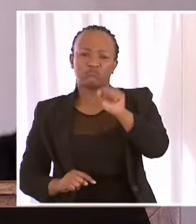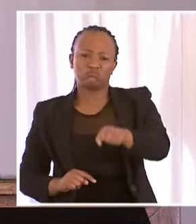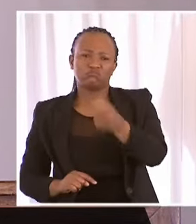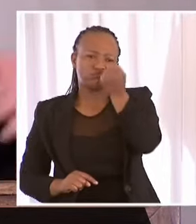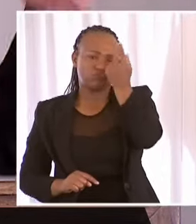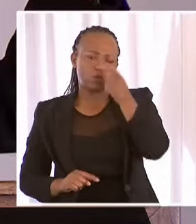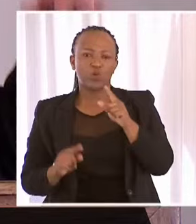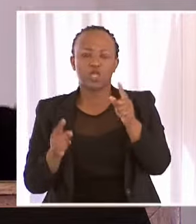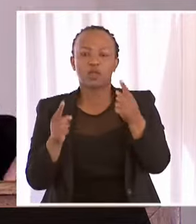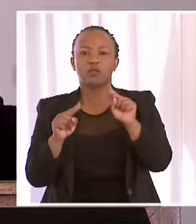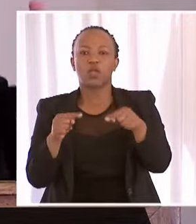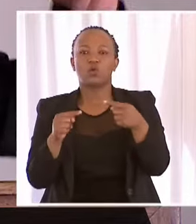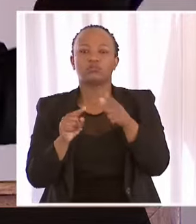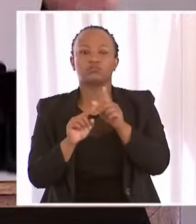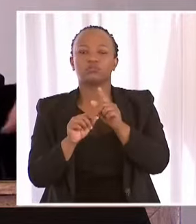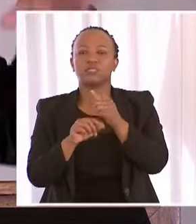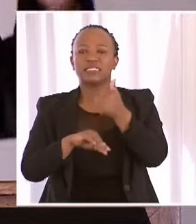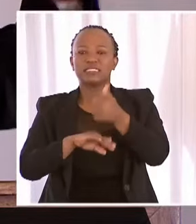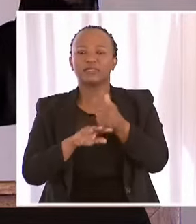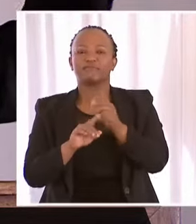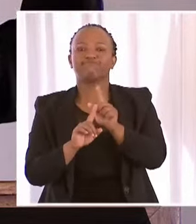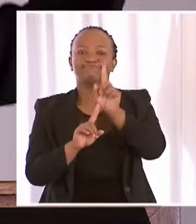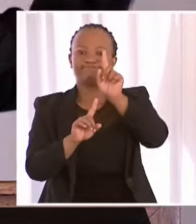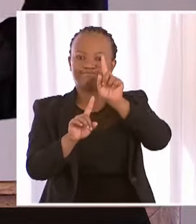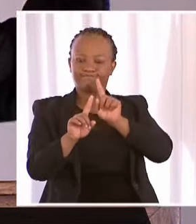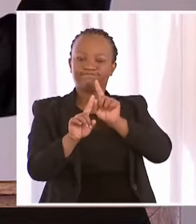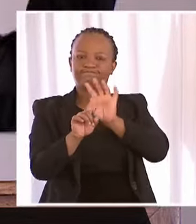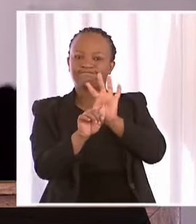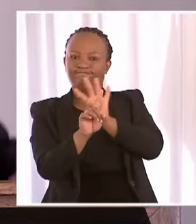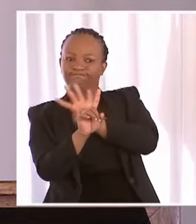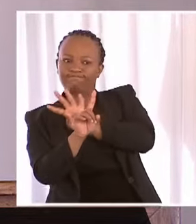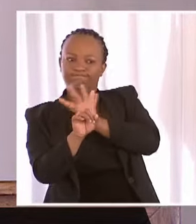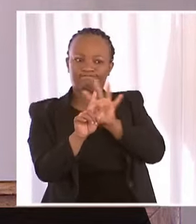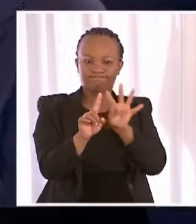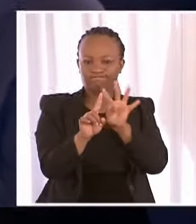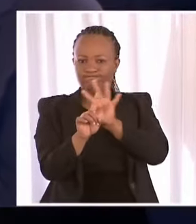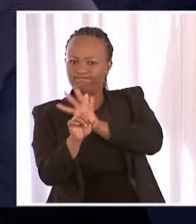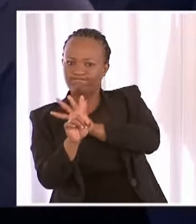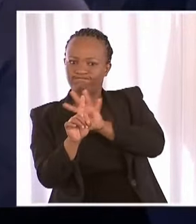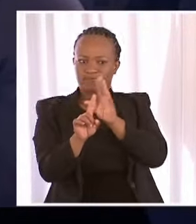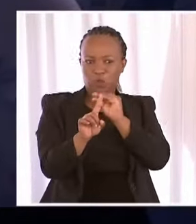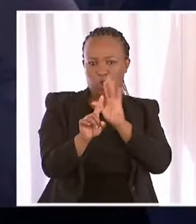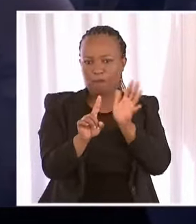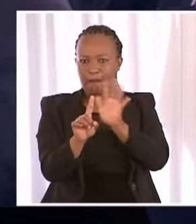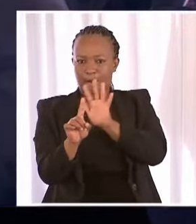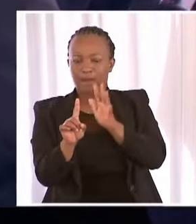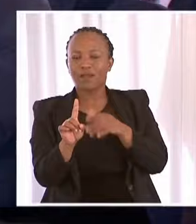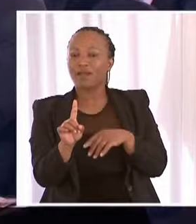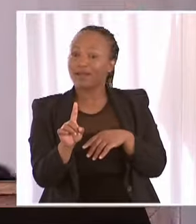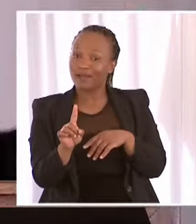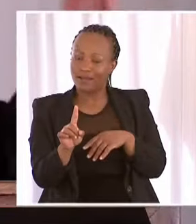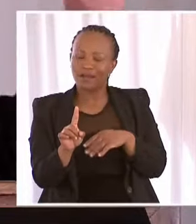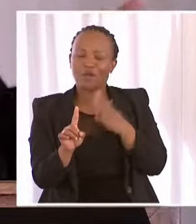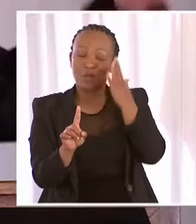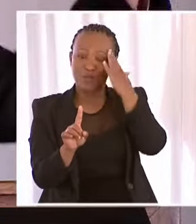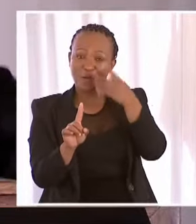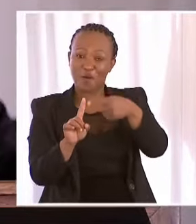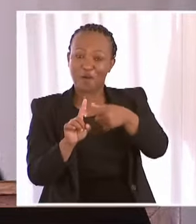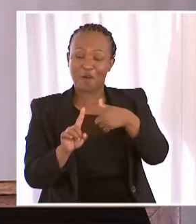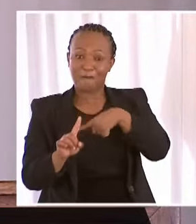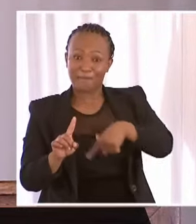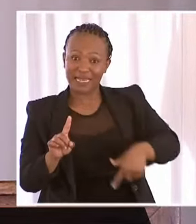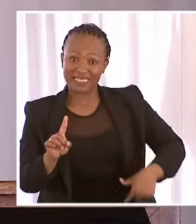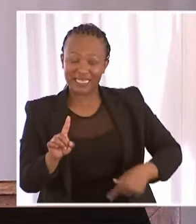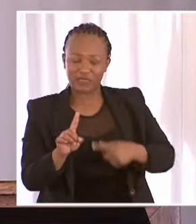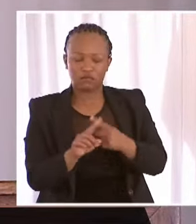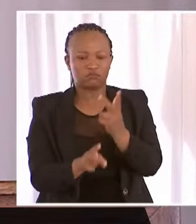just sit in the background and prattle on very simple statements. It's incredibly difficult. Comrade Nkosazana, as a